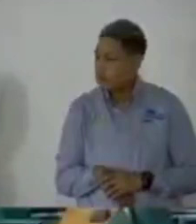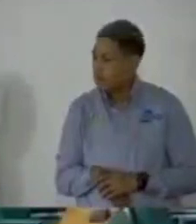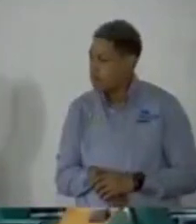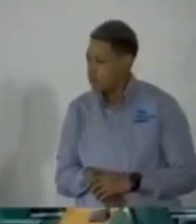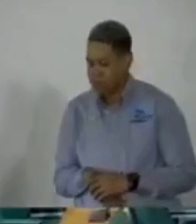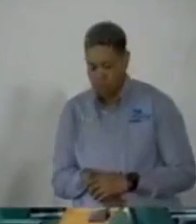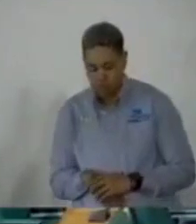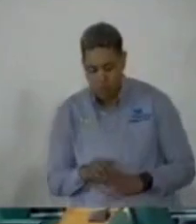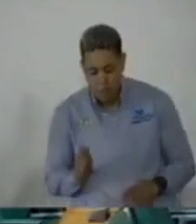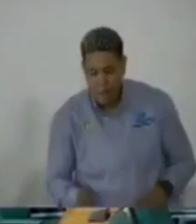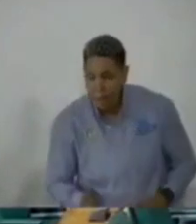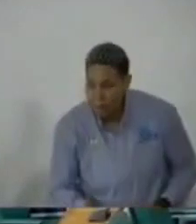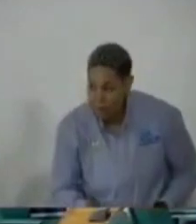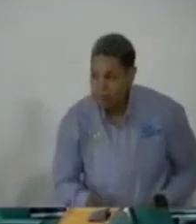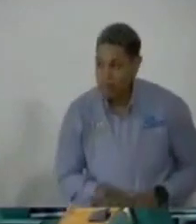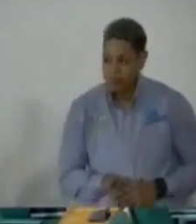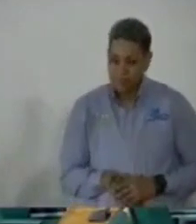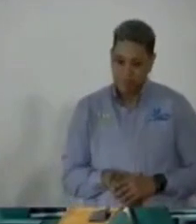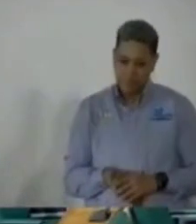I can't see. No worry yourself.